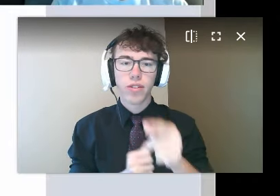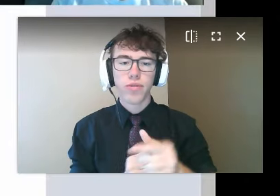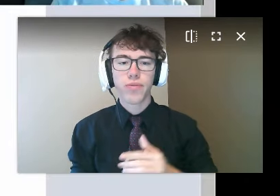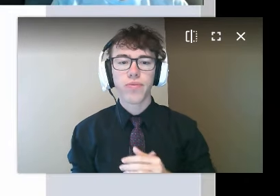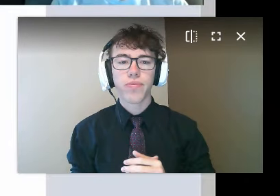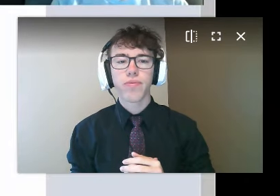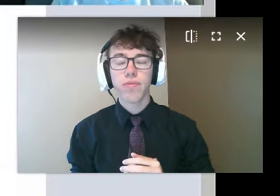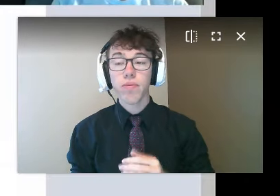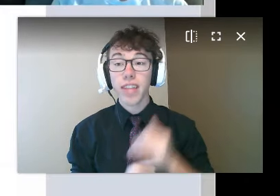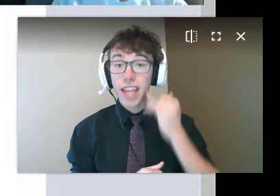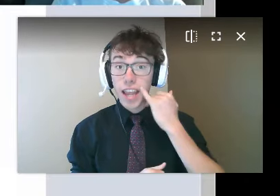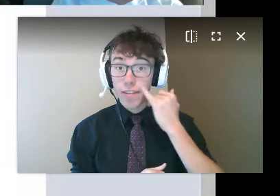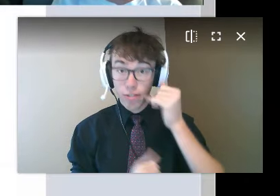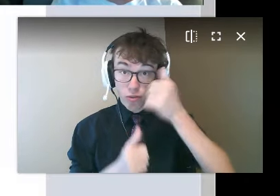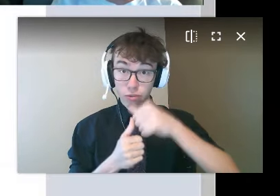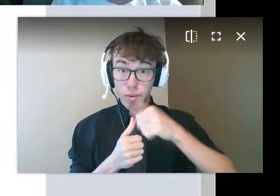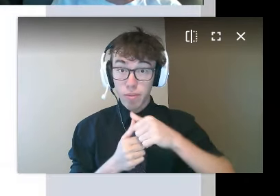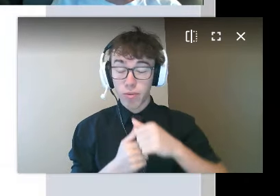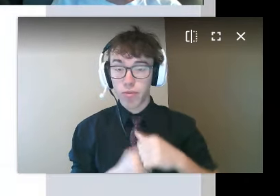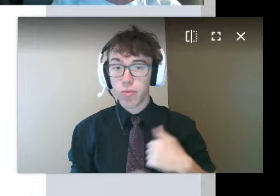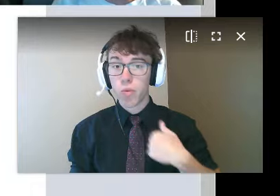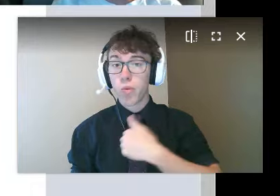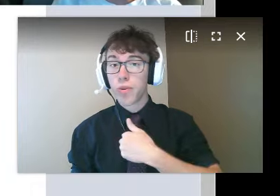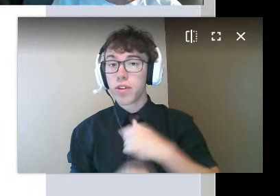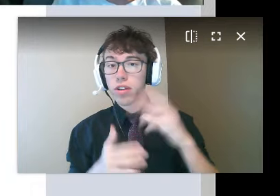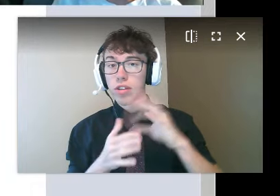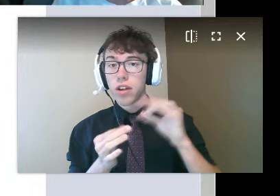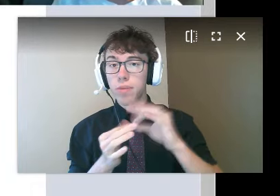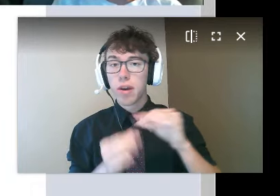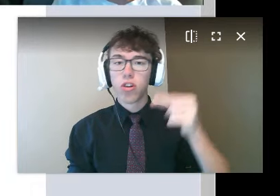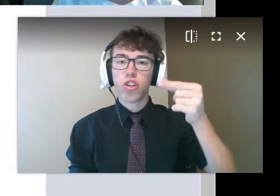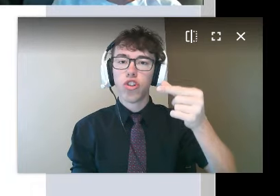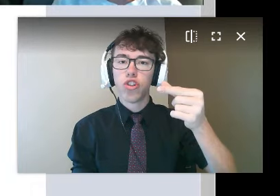if you remember, we were going to talk about gems.